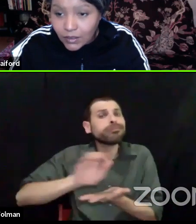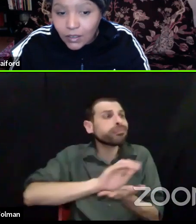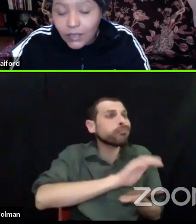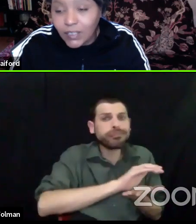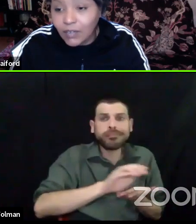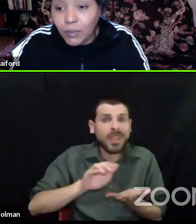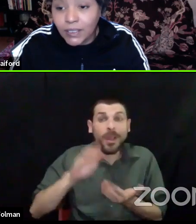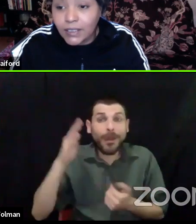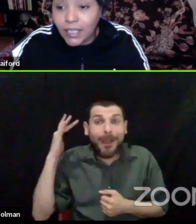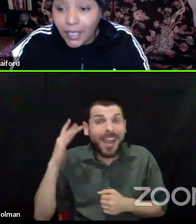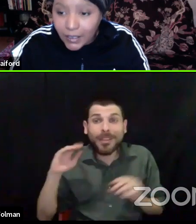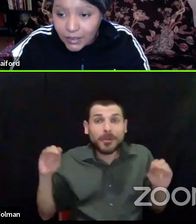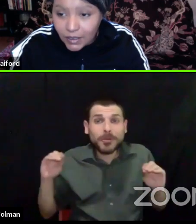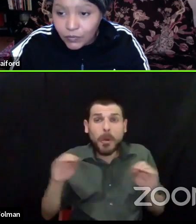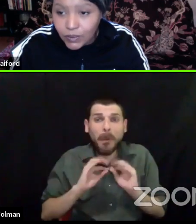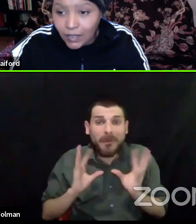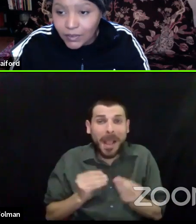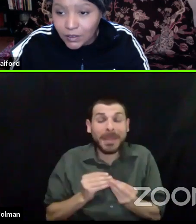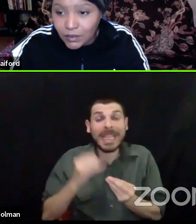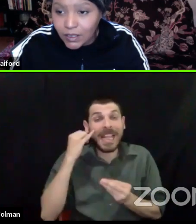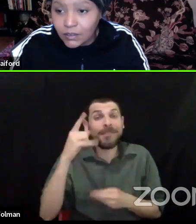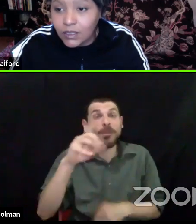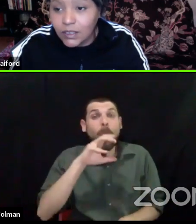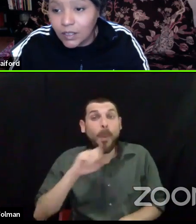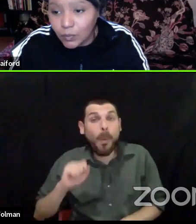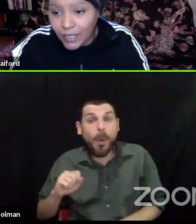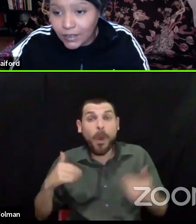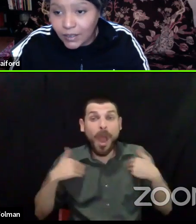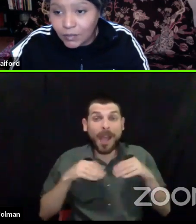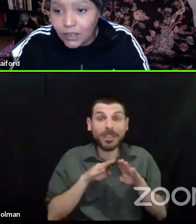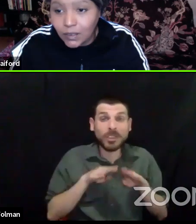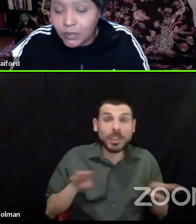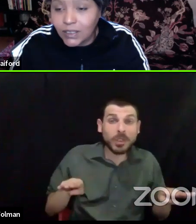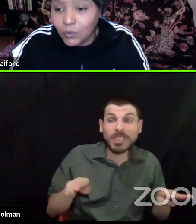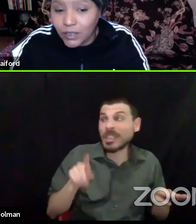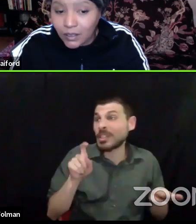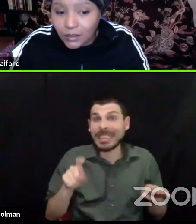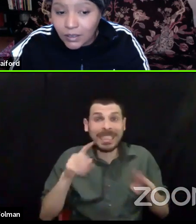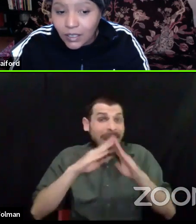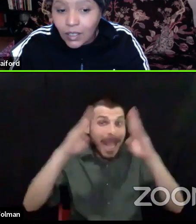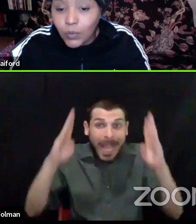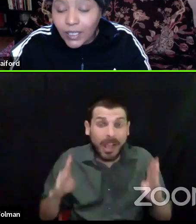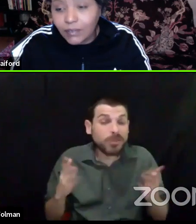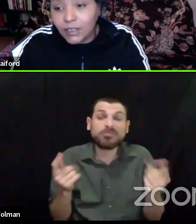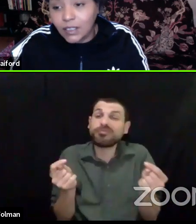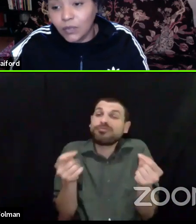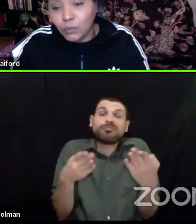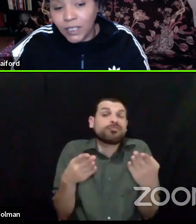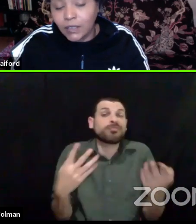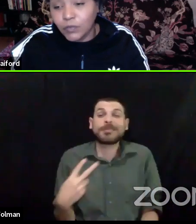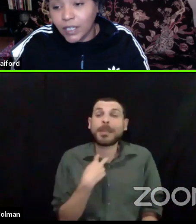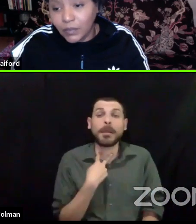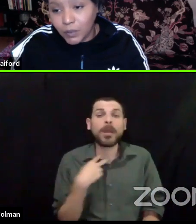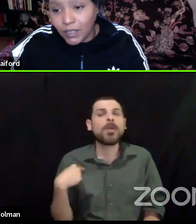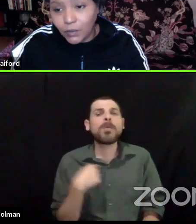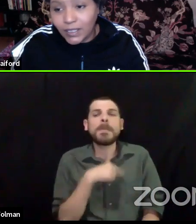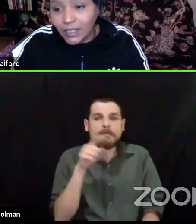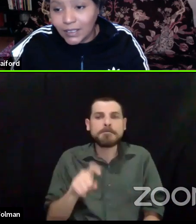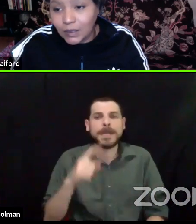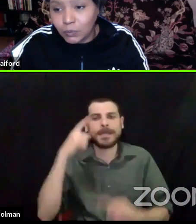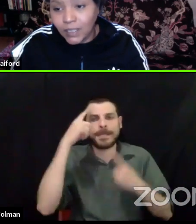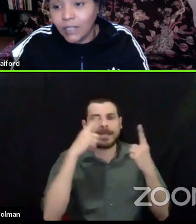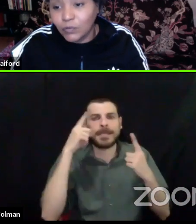You don't even have a place to age if you have children and you need to go back to them. You're gonna be somewhere else. We have to start planning for everybody.